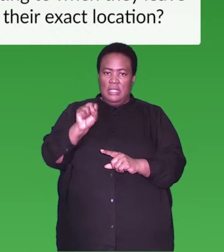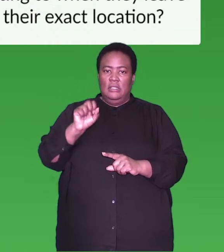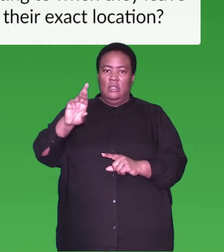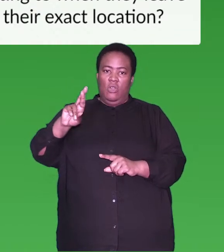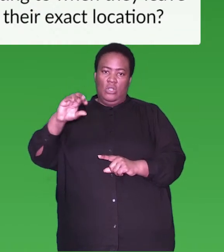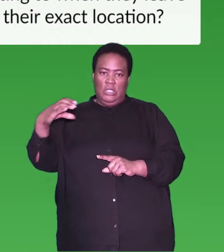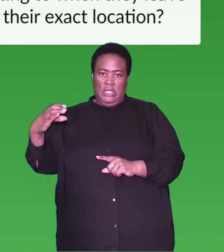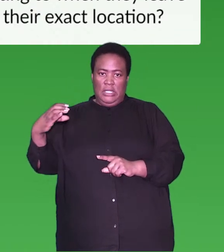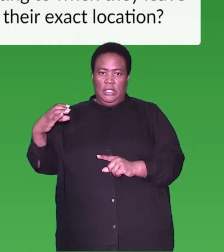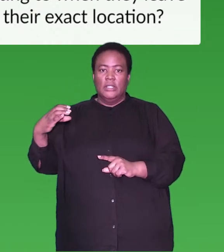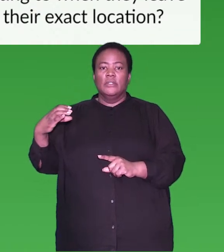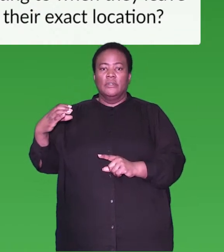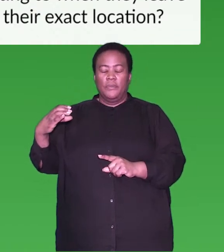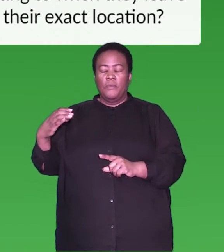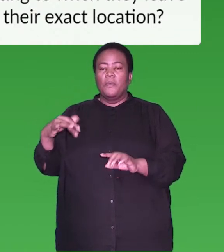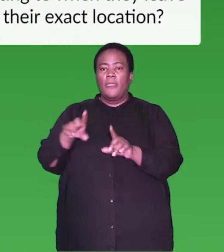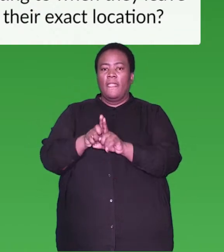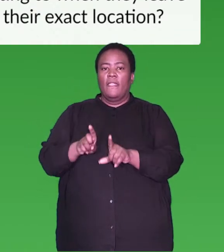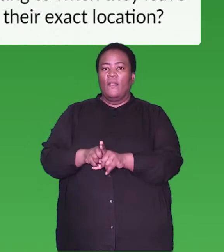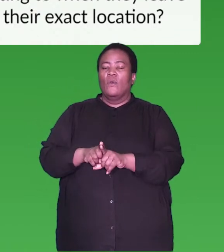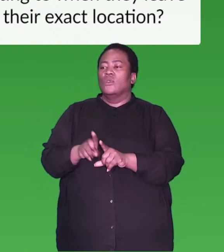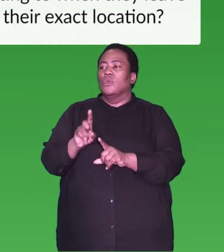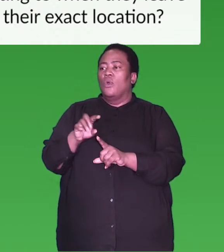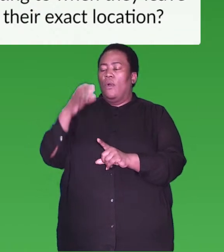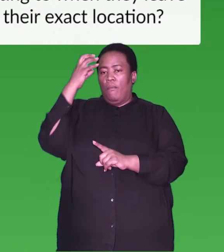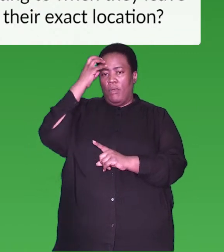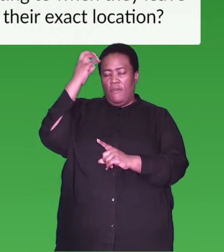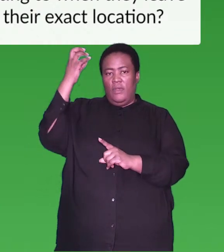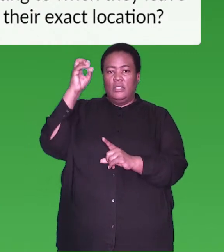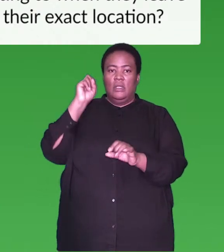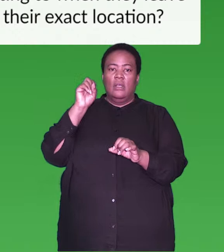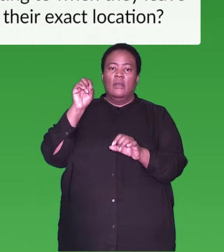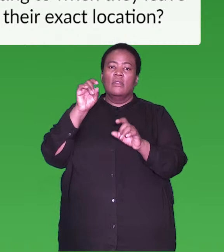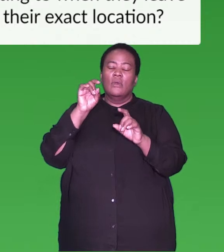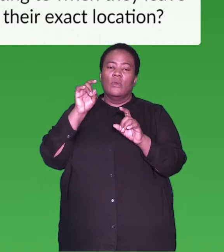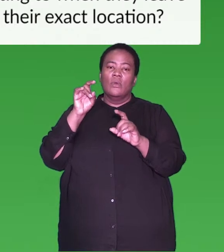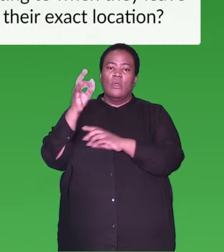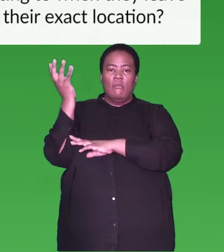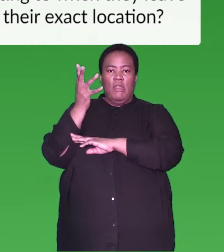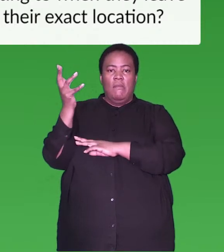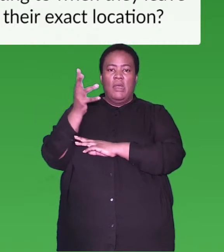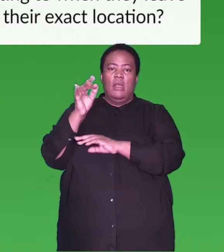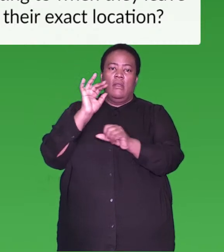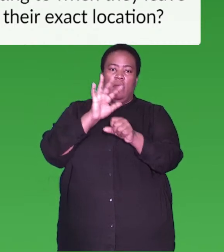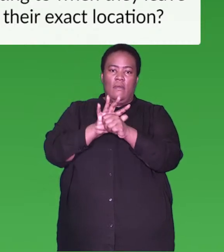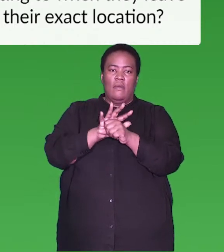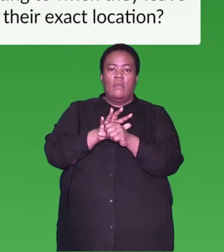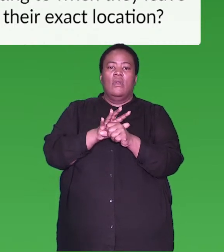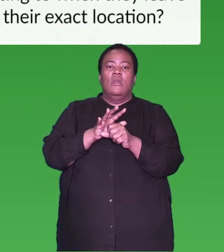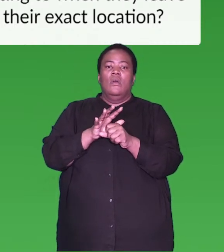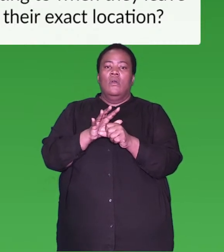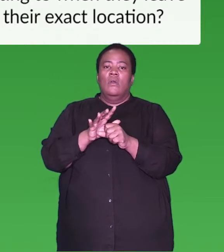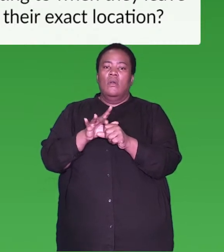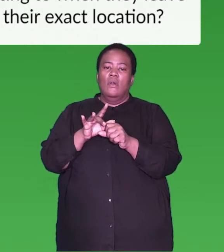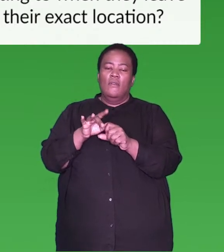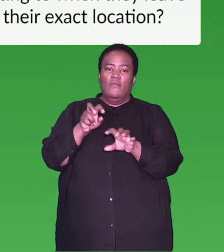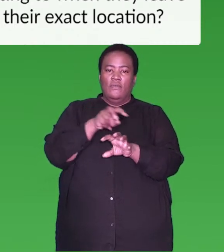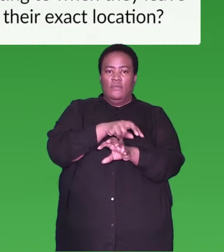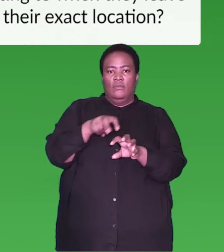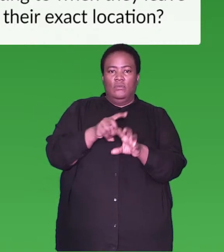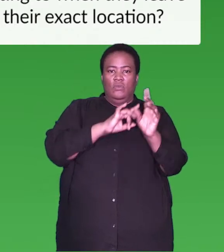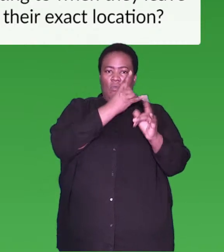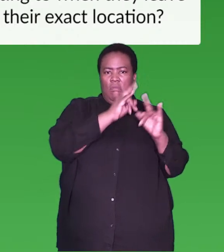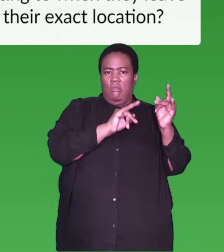his co-author, Professor Ivan Turok, will present their paper on the impact of rural to urban migration on household poverty, new evidence from South